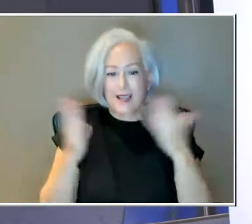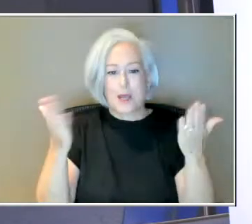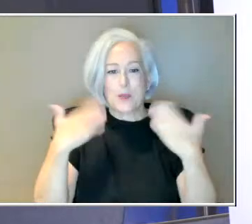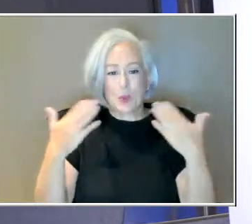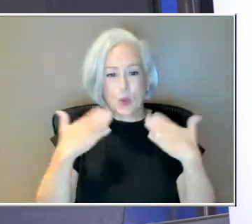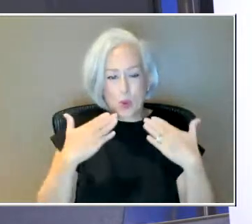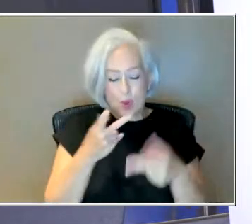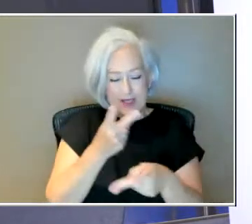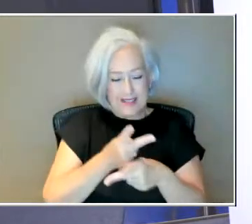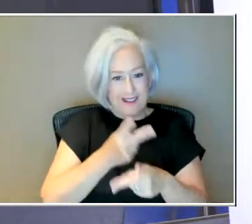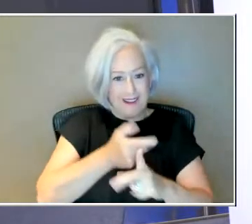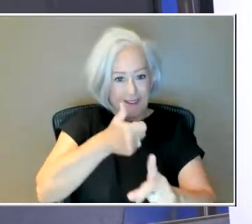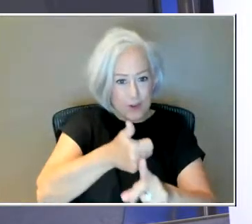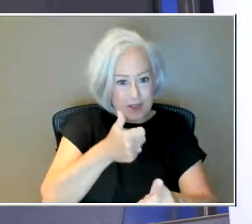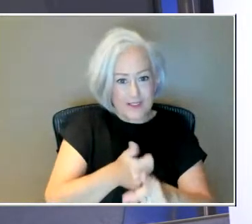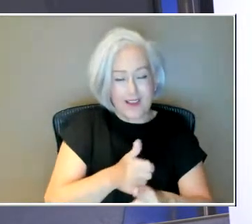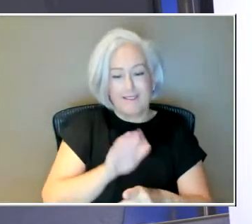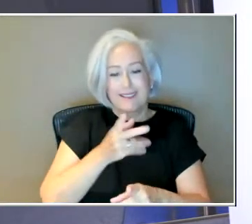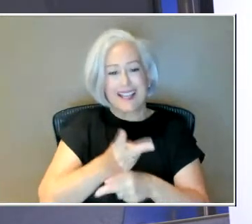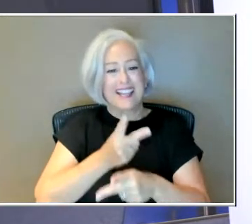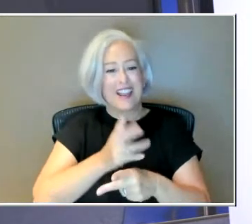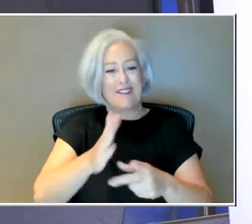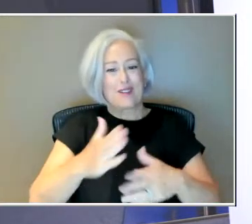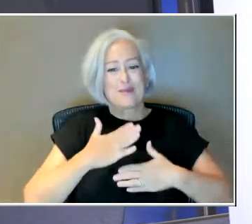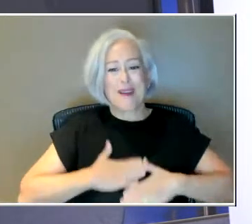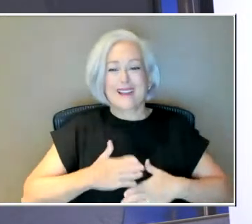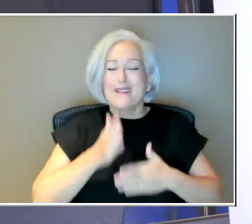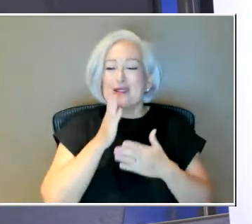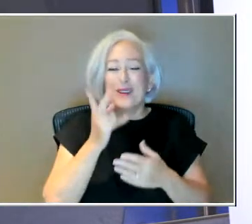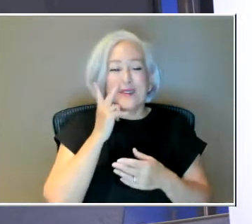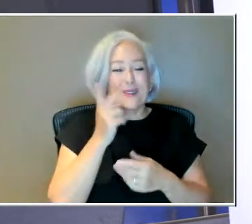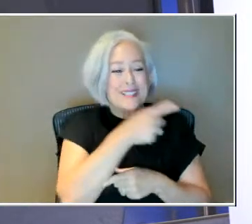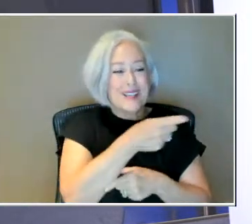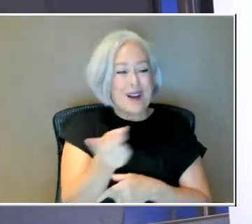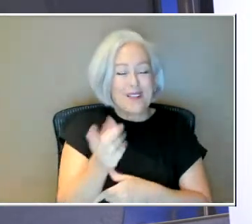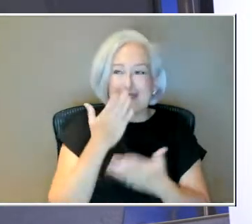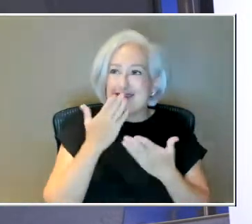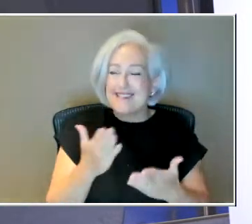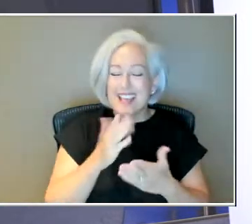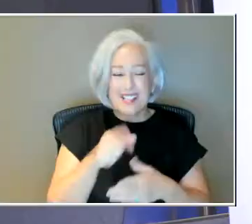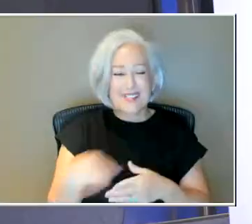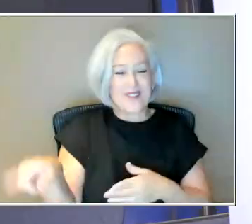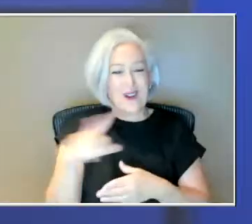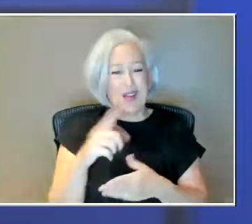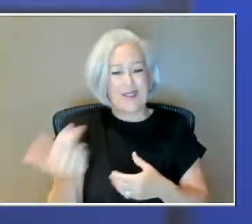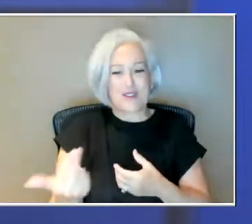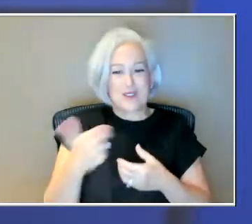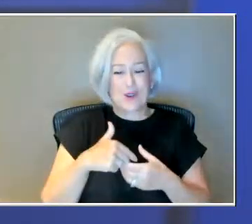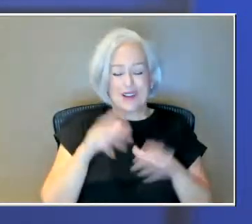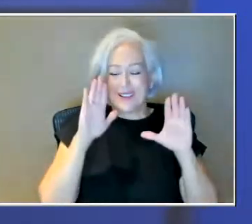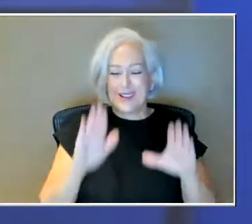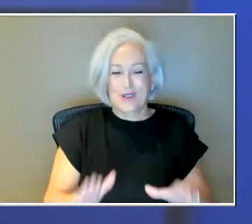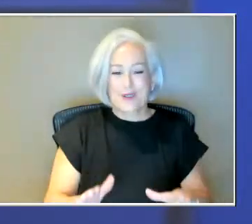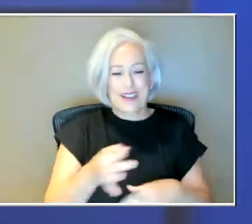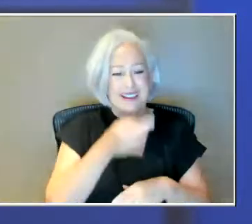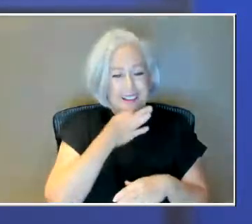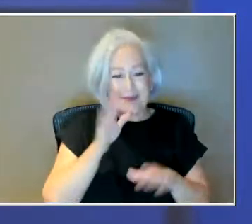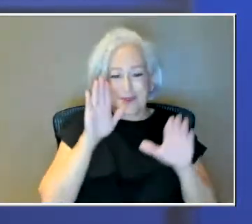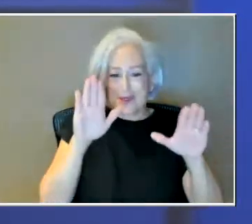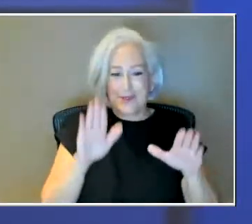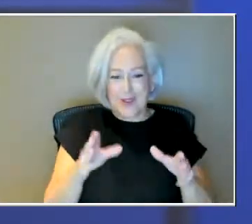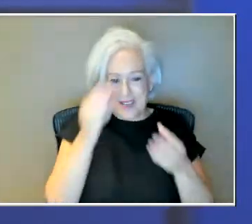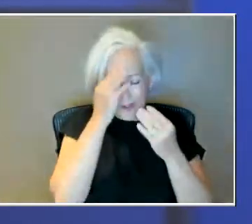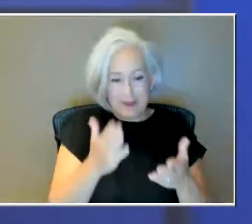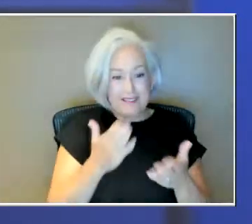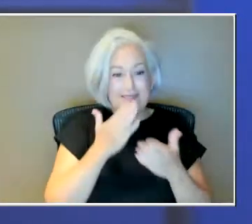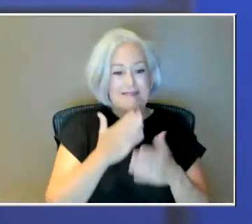on the lookout. Good to see you. Great. Thank you to all of our guests. Great panel, great experts, great information. Thanks to our viewers today. On our